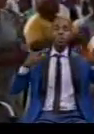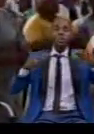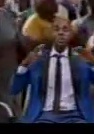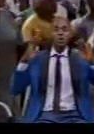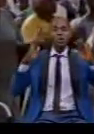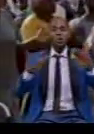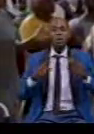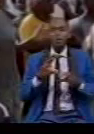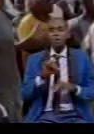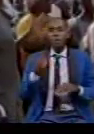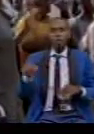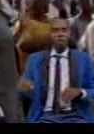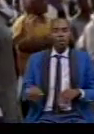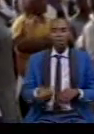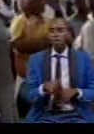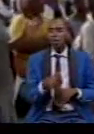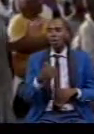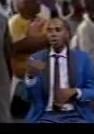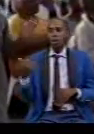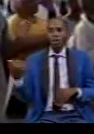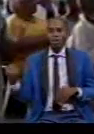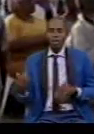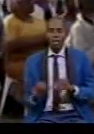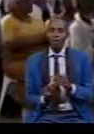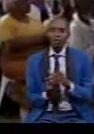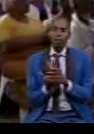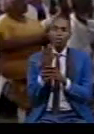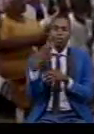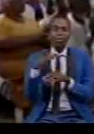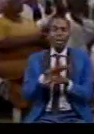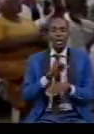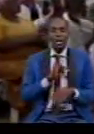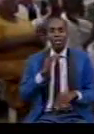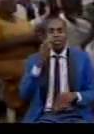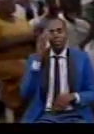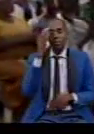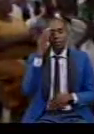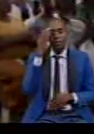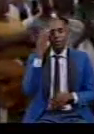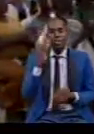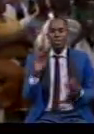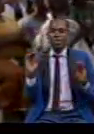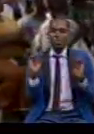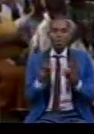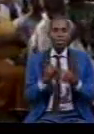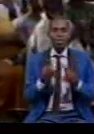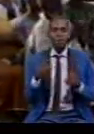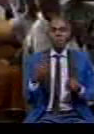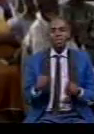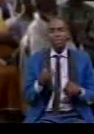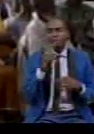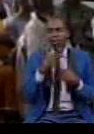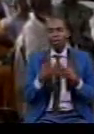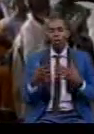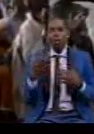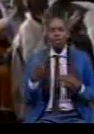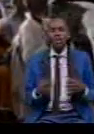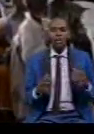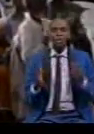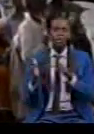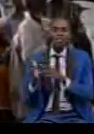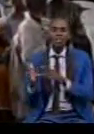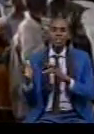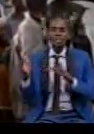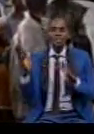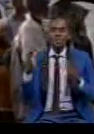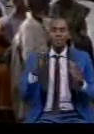you. The manipulation of the wicked will not cut your life short. And the